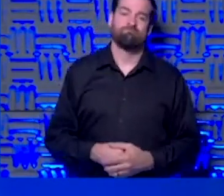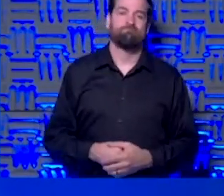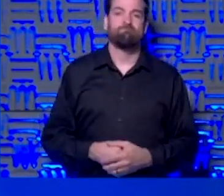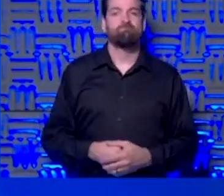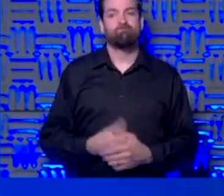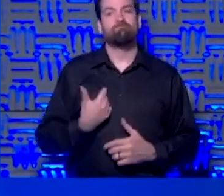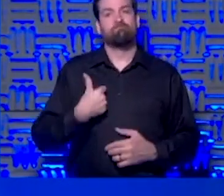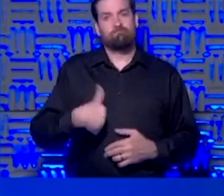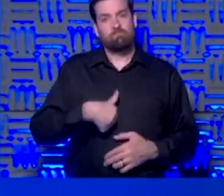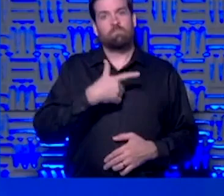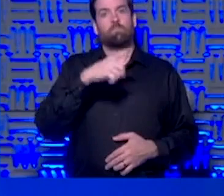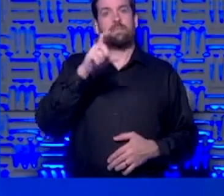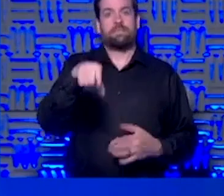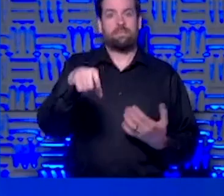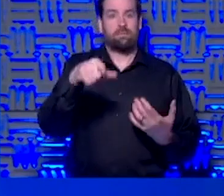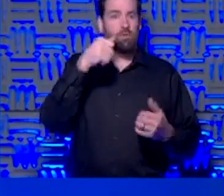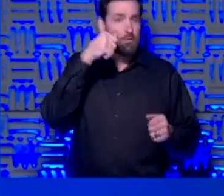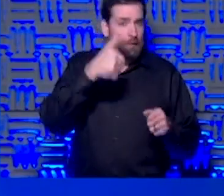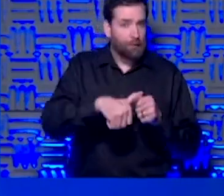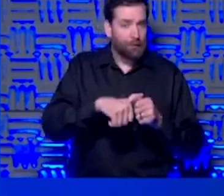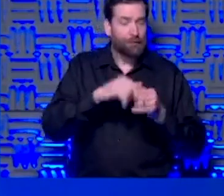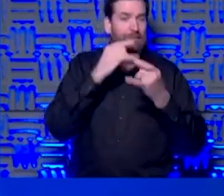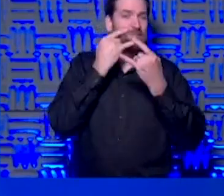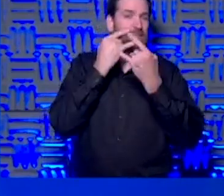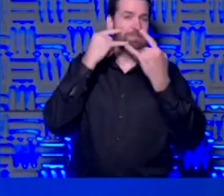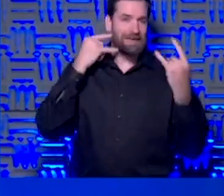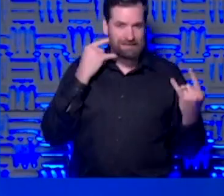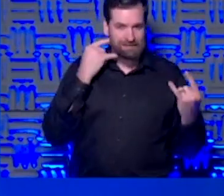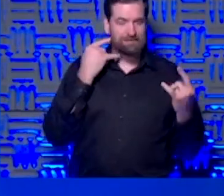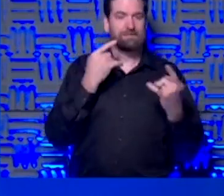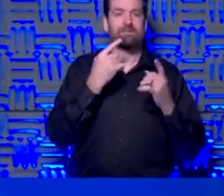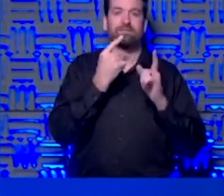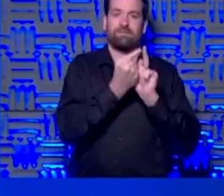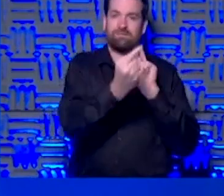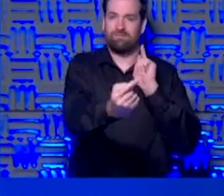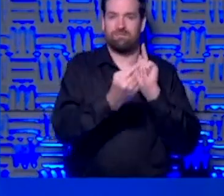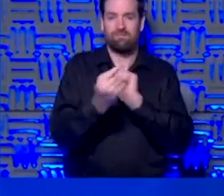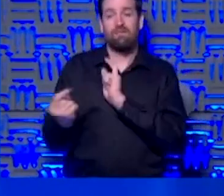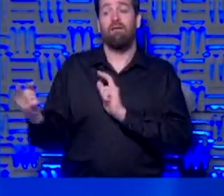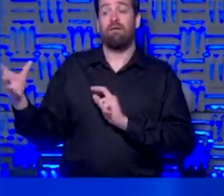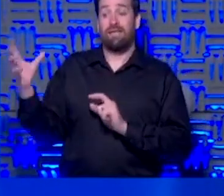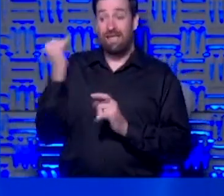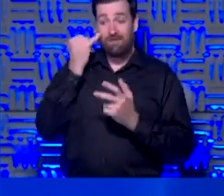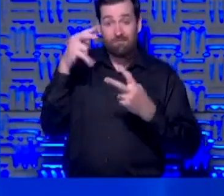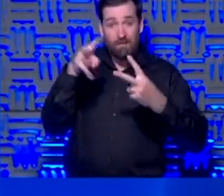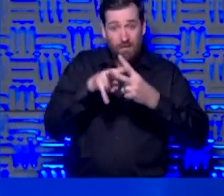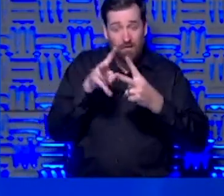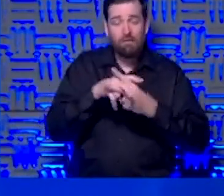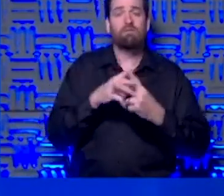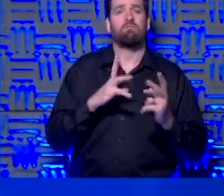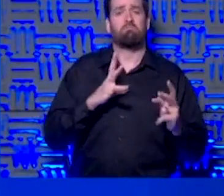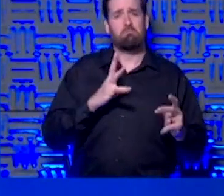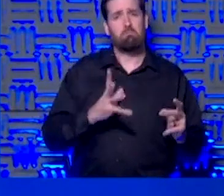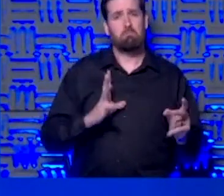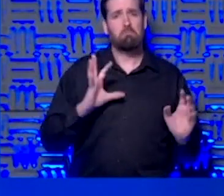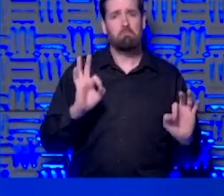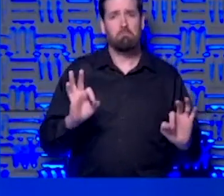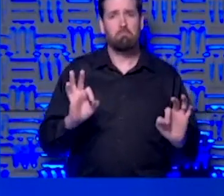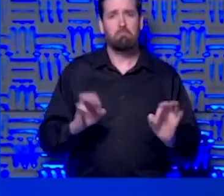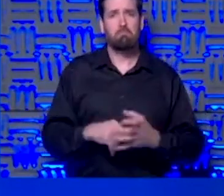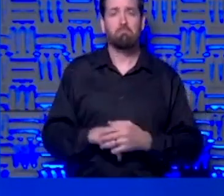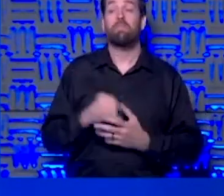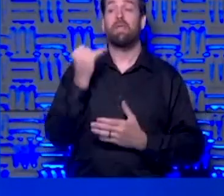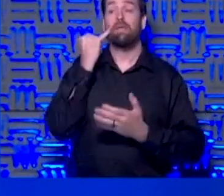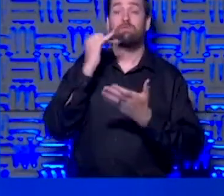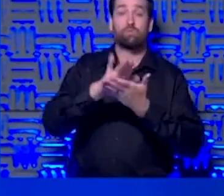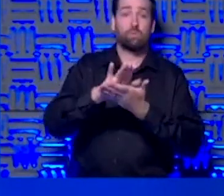we need is to remember to wear your mask and to physically distance, because we're fine as long as that happens. But if